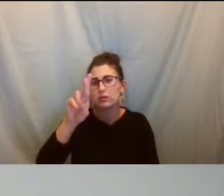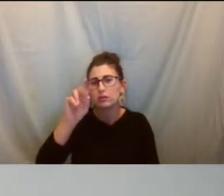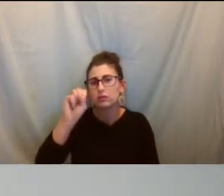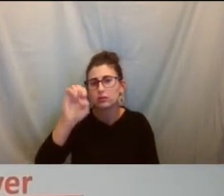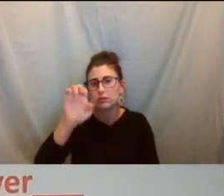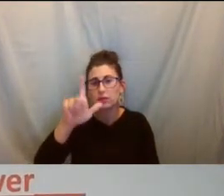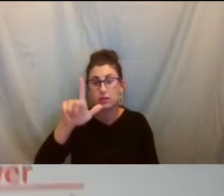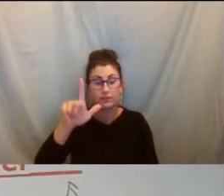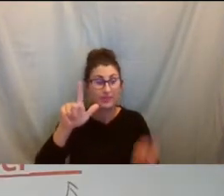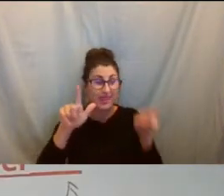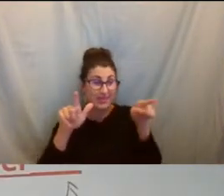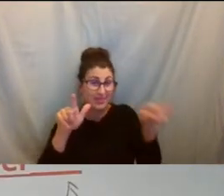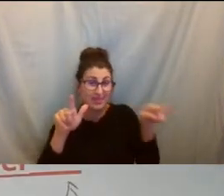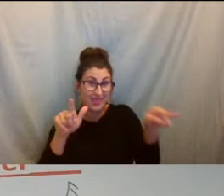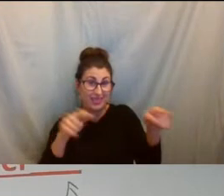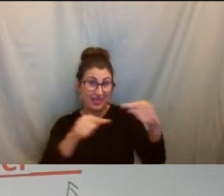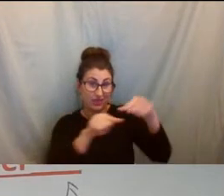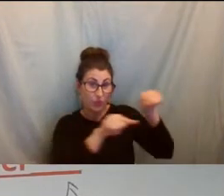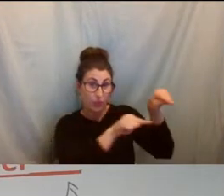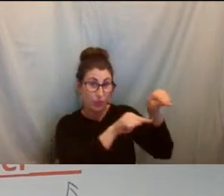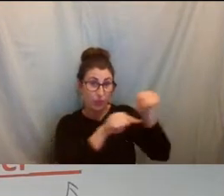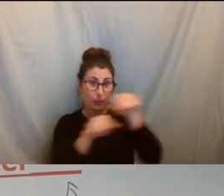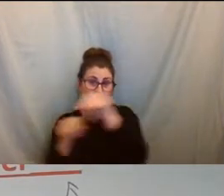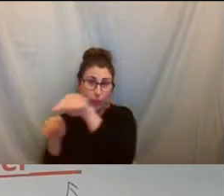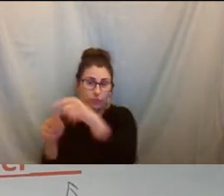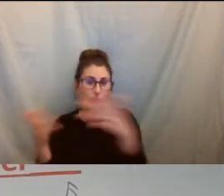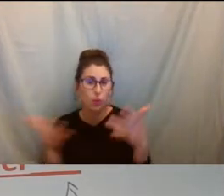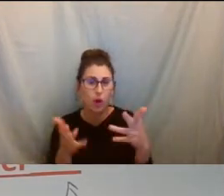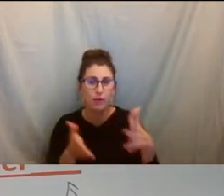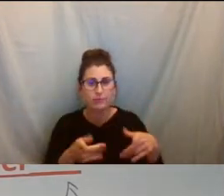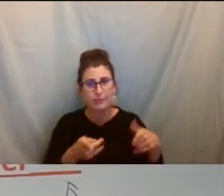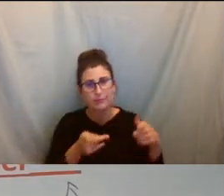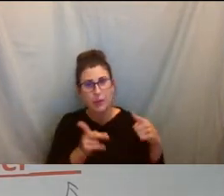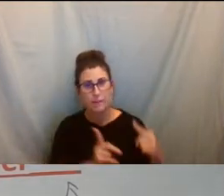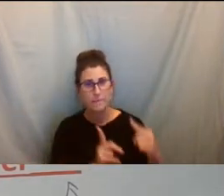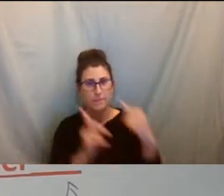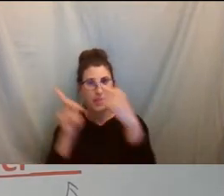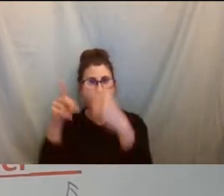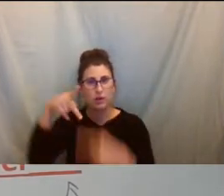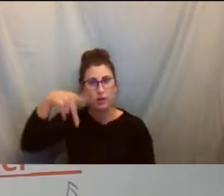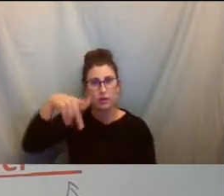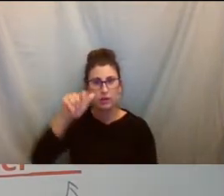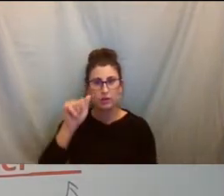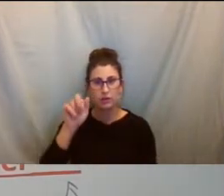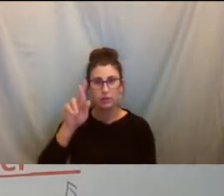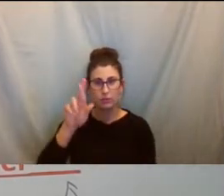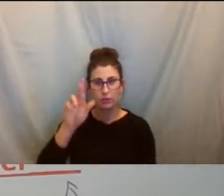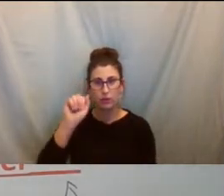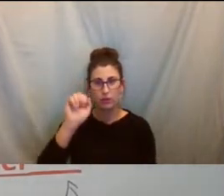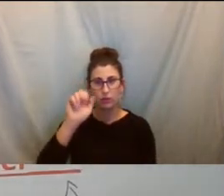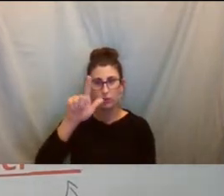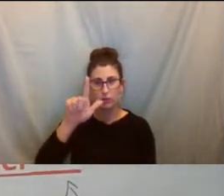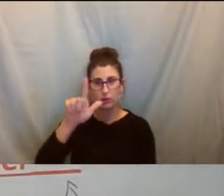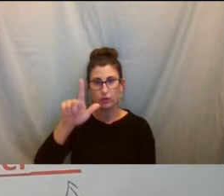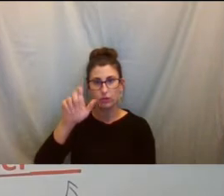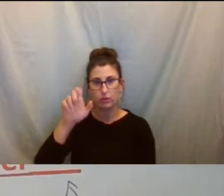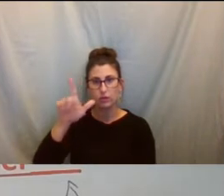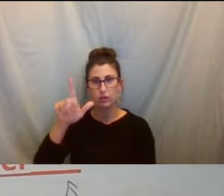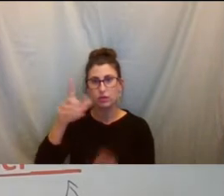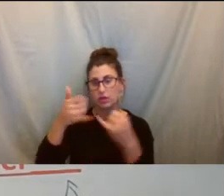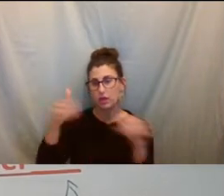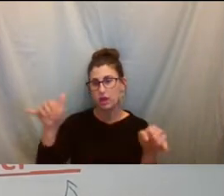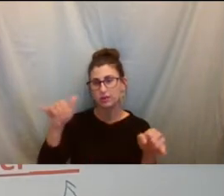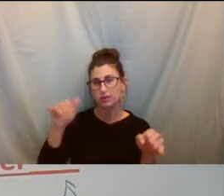This represents parallel lines. That's parallel lines. Okay, the darker one is a transversal. It's the line that cuts